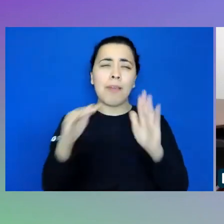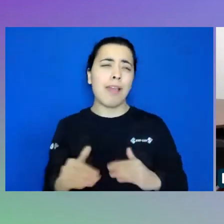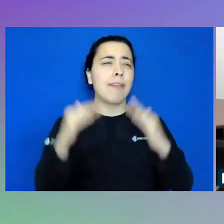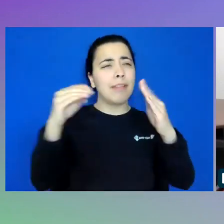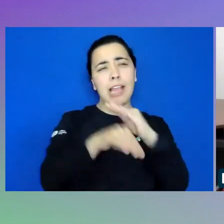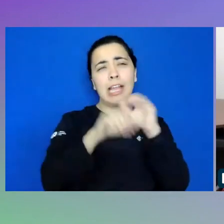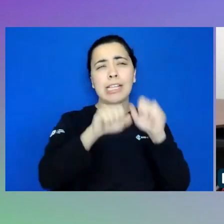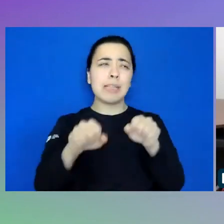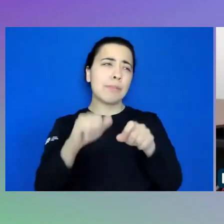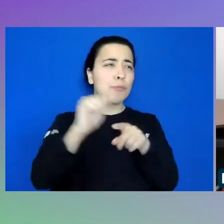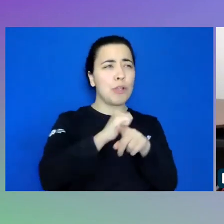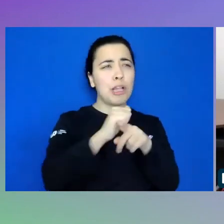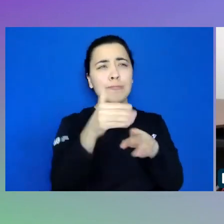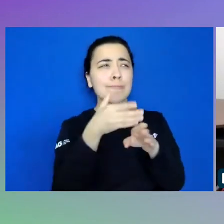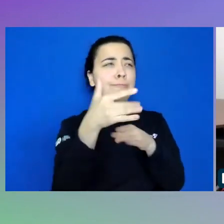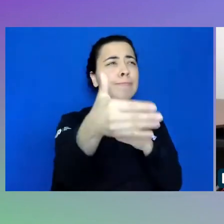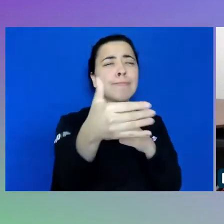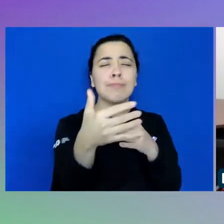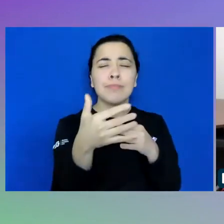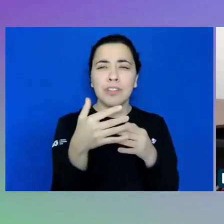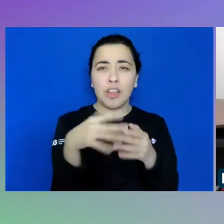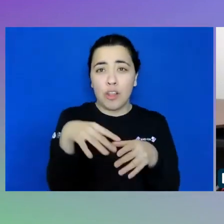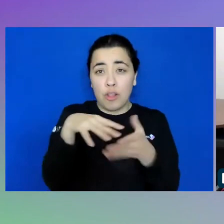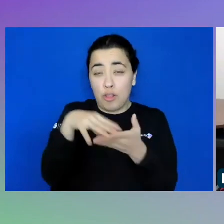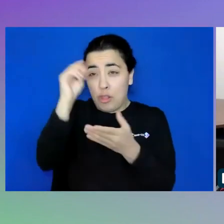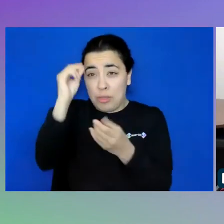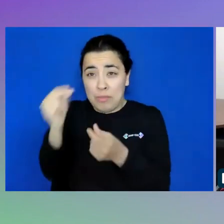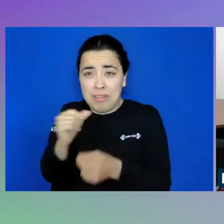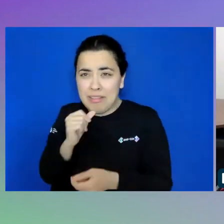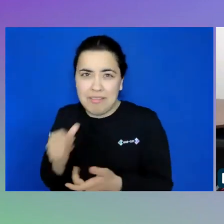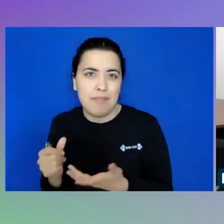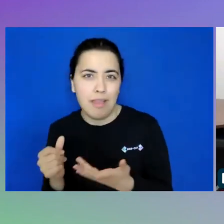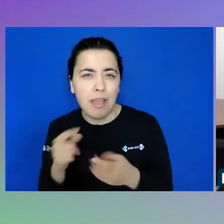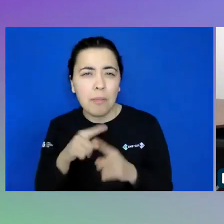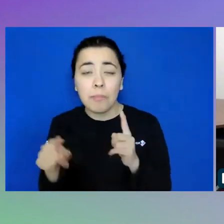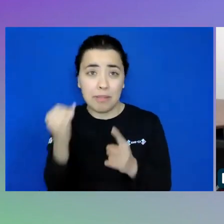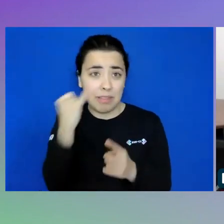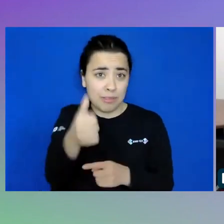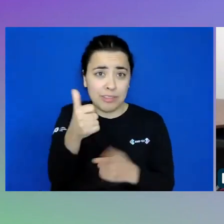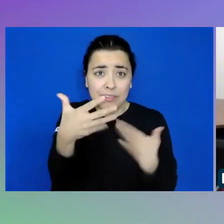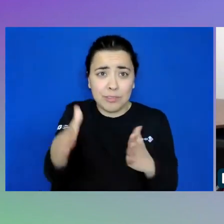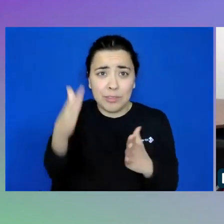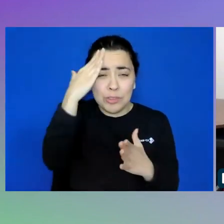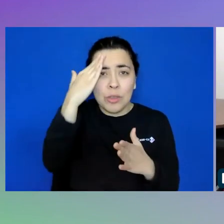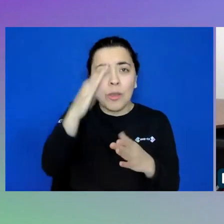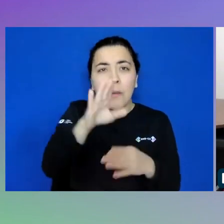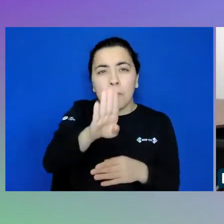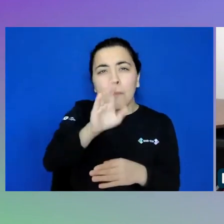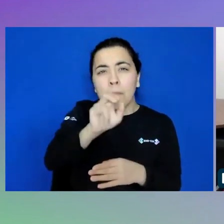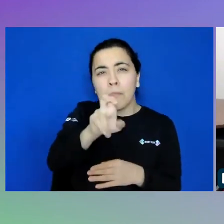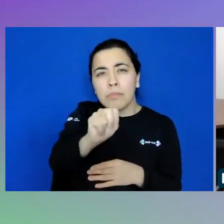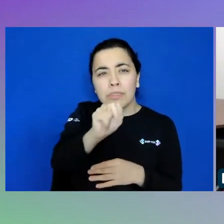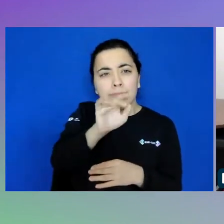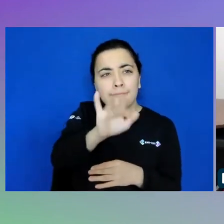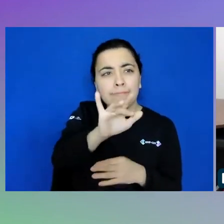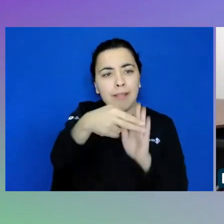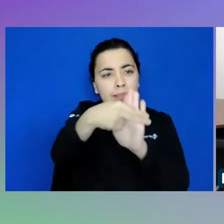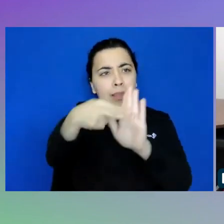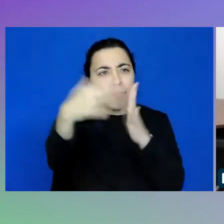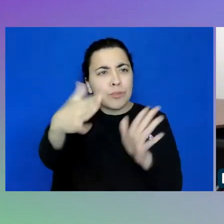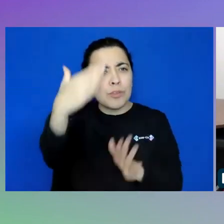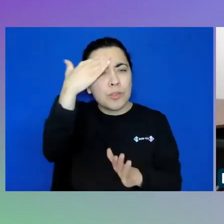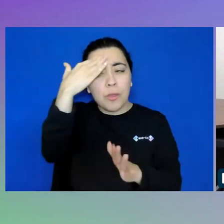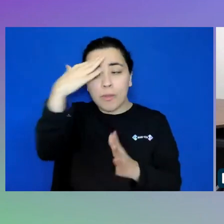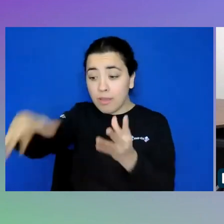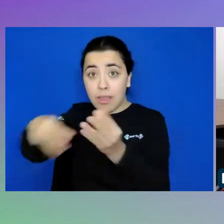right away. But if you already know how to name buttons, learning when to put in ARIA labels for your buttons, not such a big